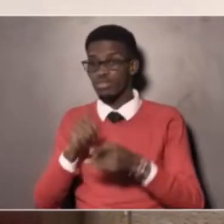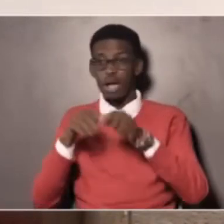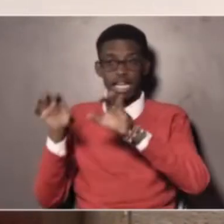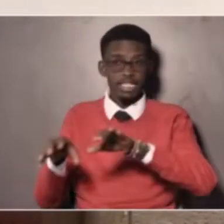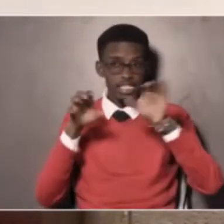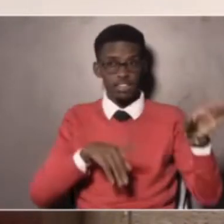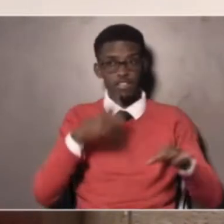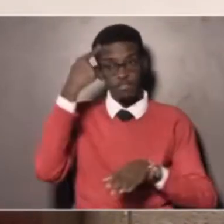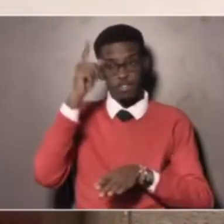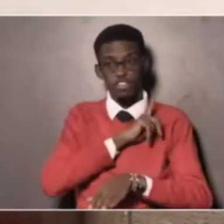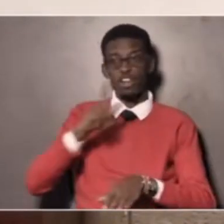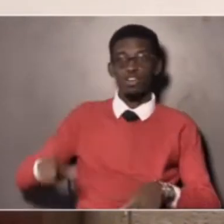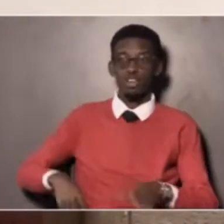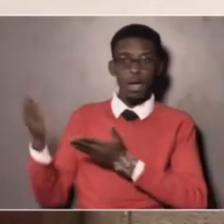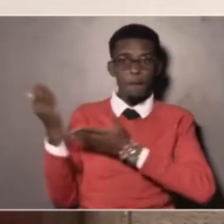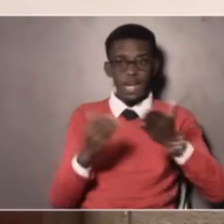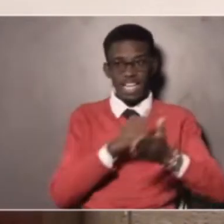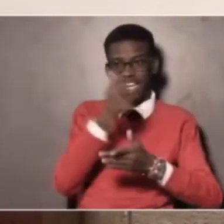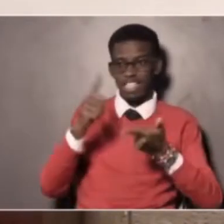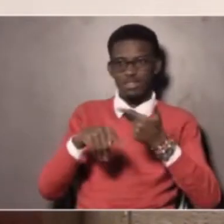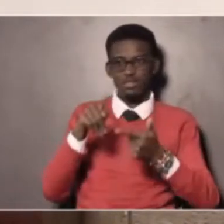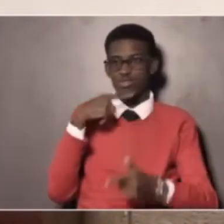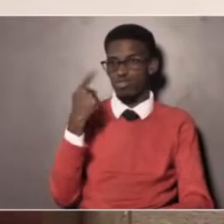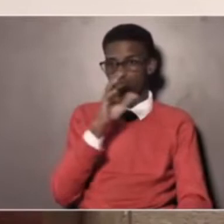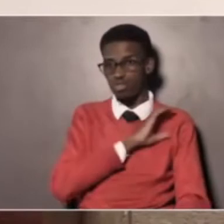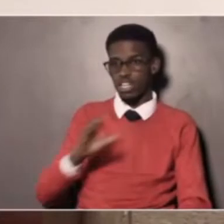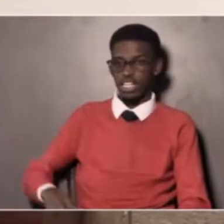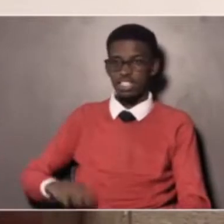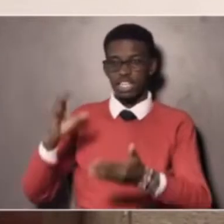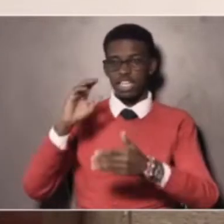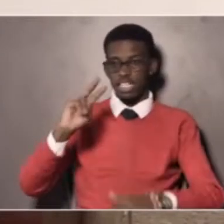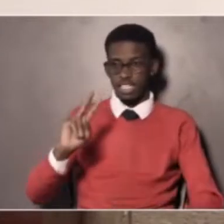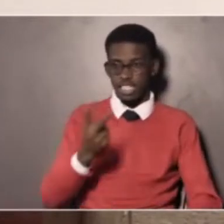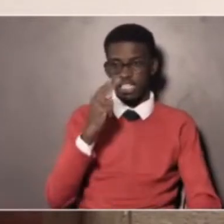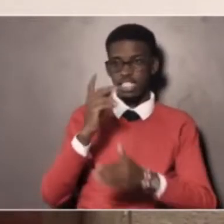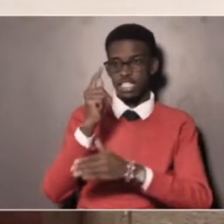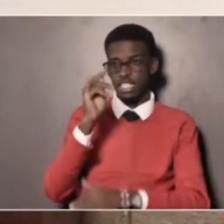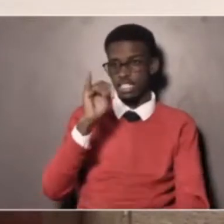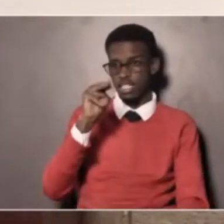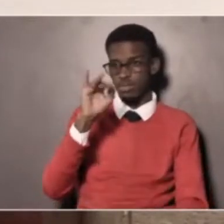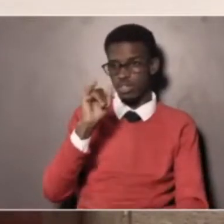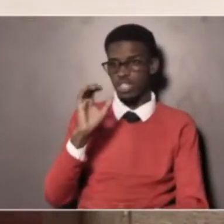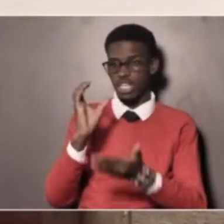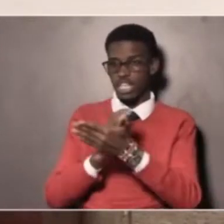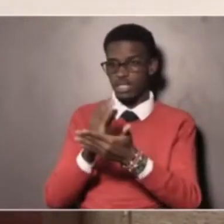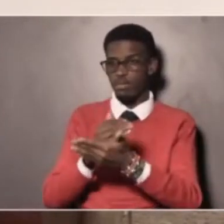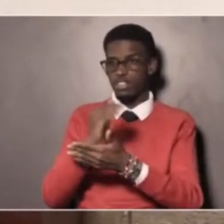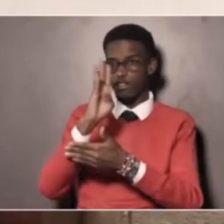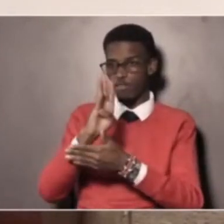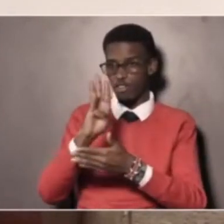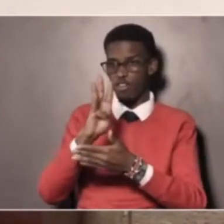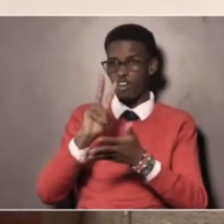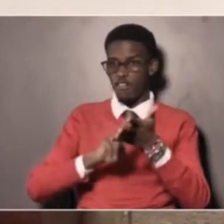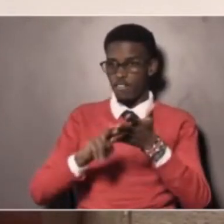the Lord. Bring others to Christ. 2 Timothy chapter 4, verse 5. So remember, boys and